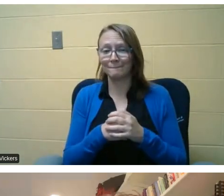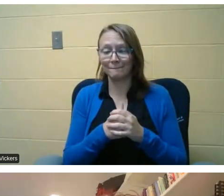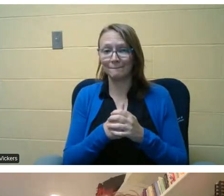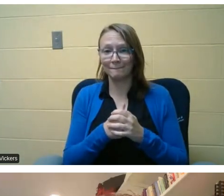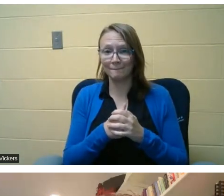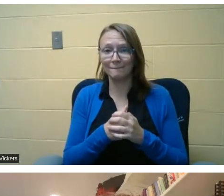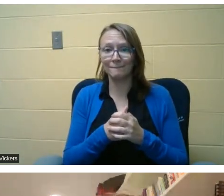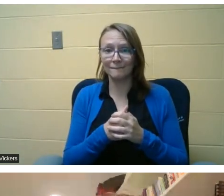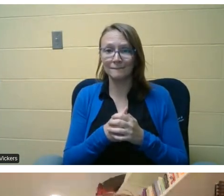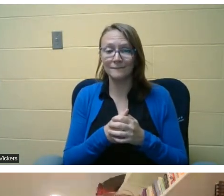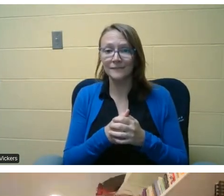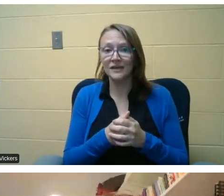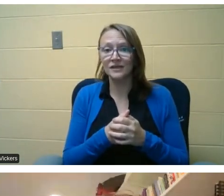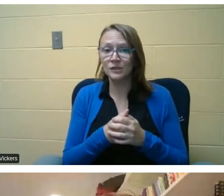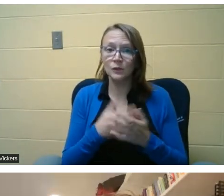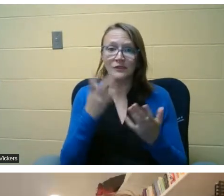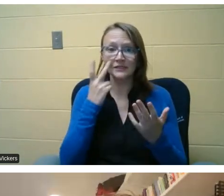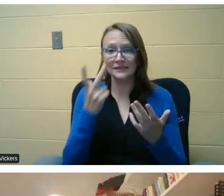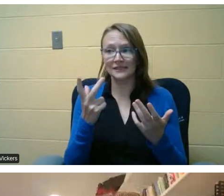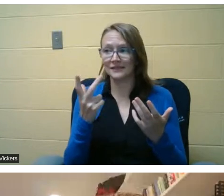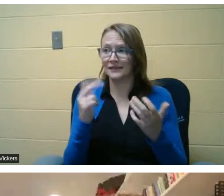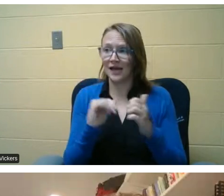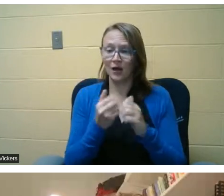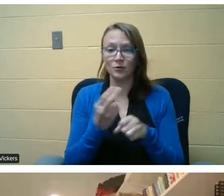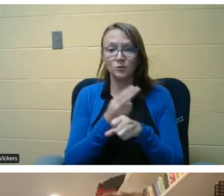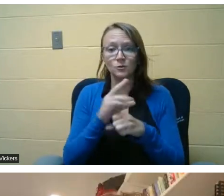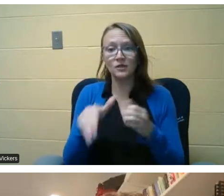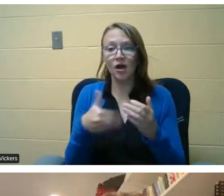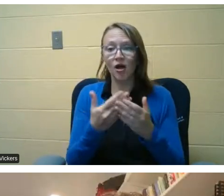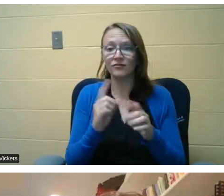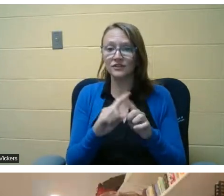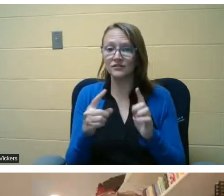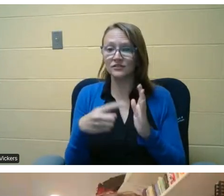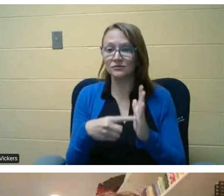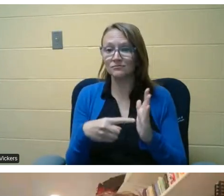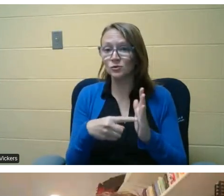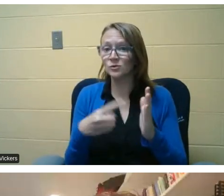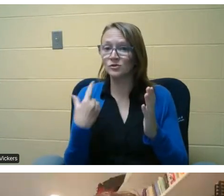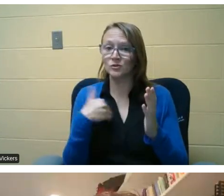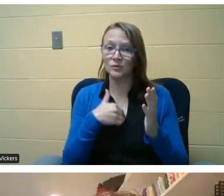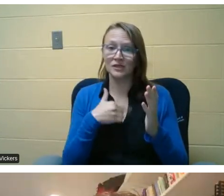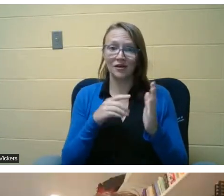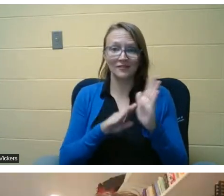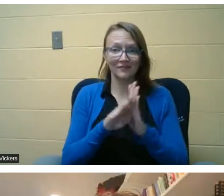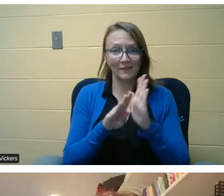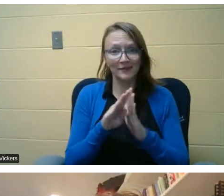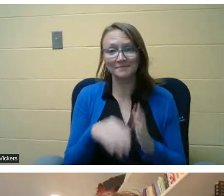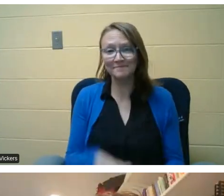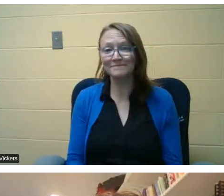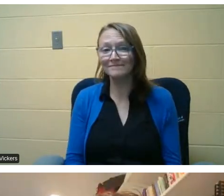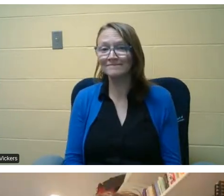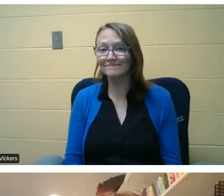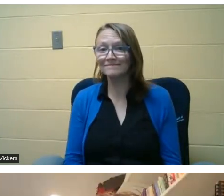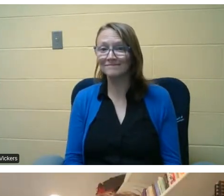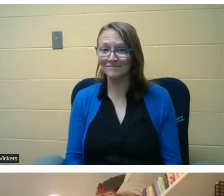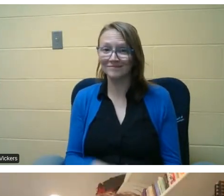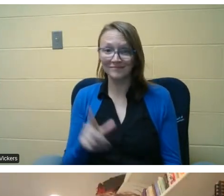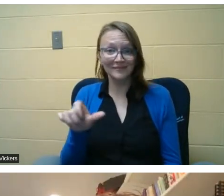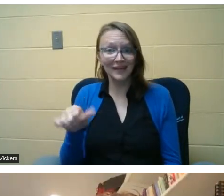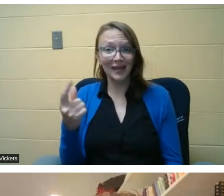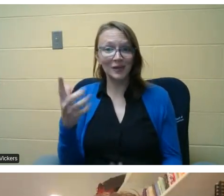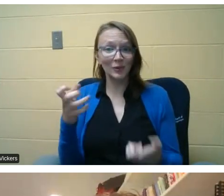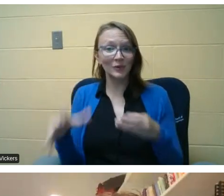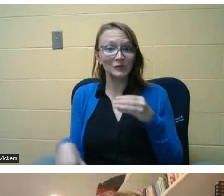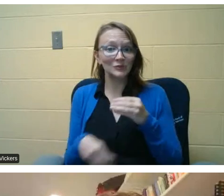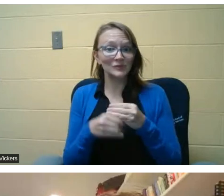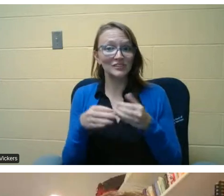are trying to develop with all the inputs that are having from workshops and all. Anyone else want to